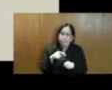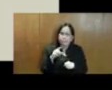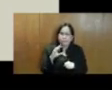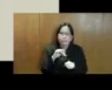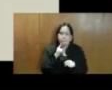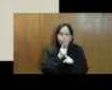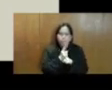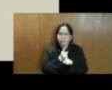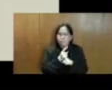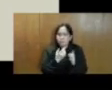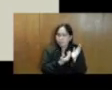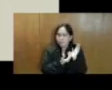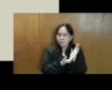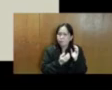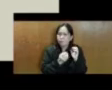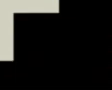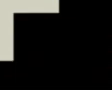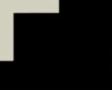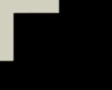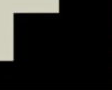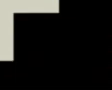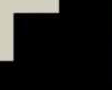these jobs last from our data.